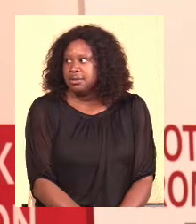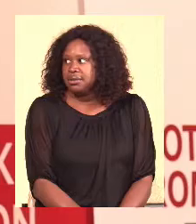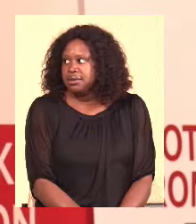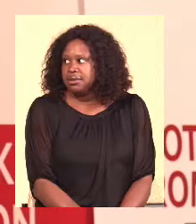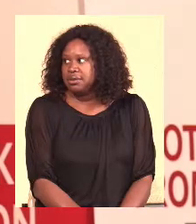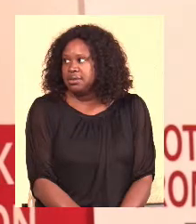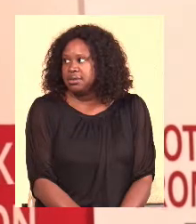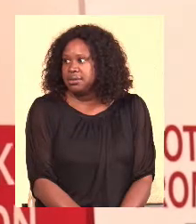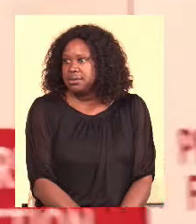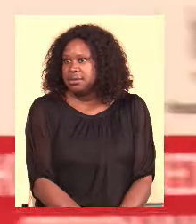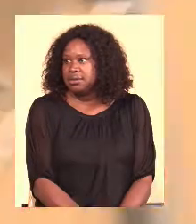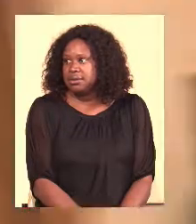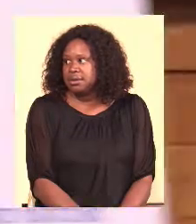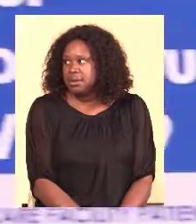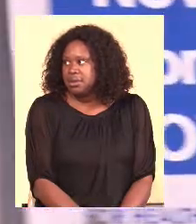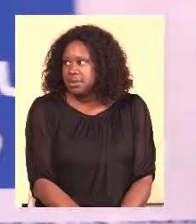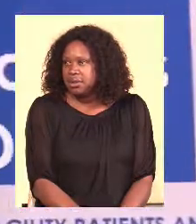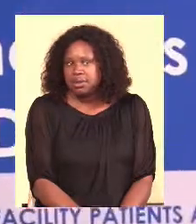two. Yes, ma'am.